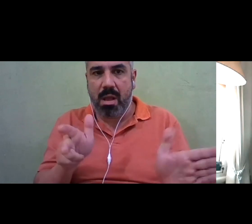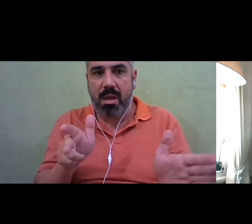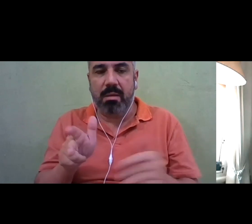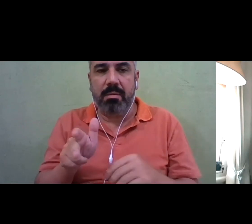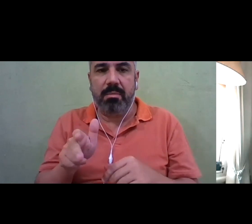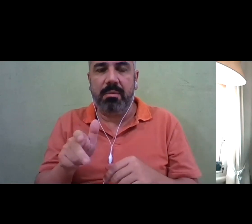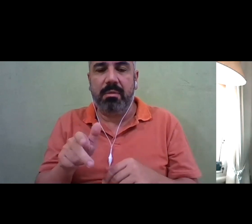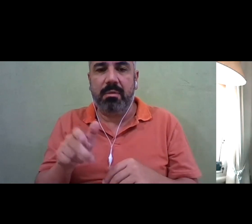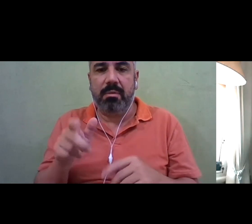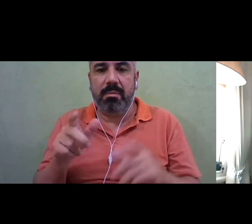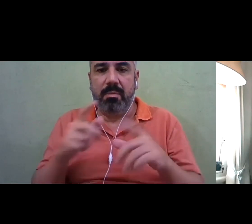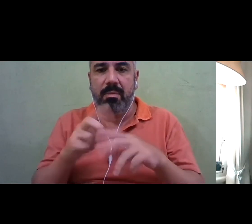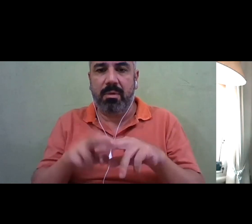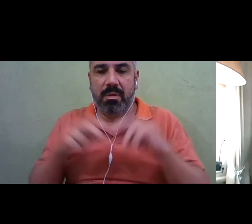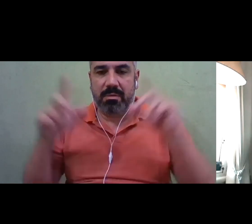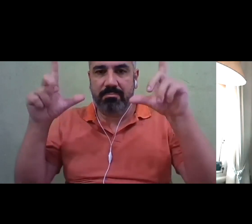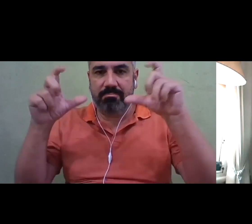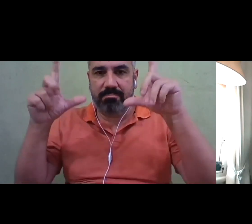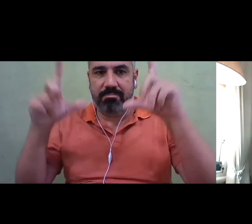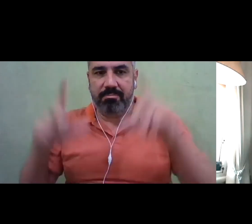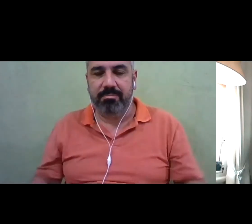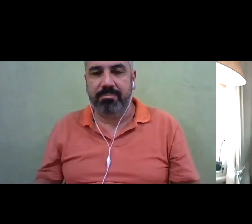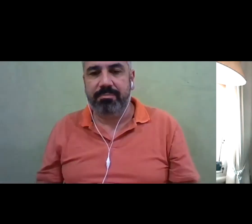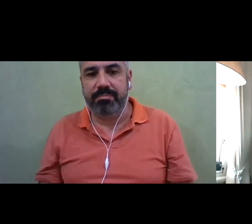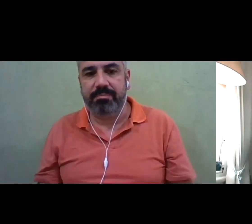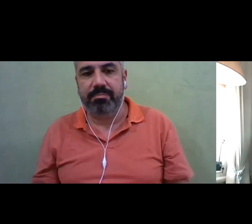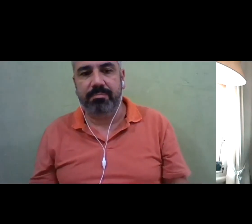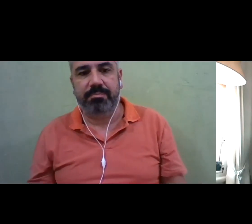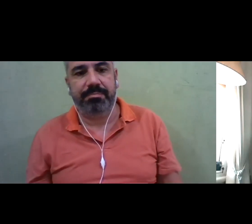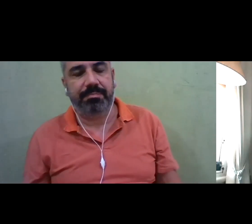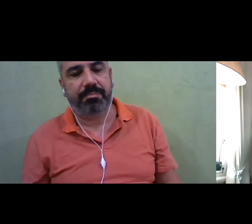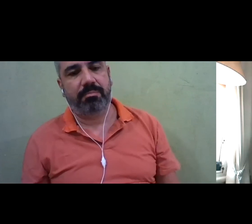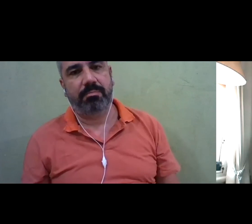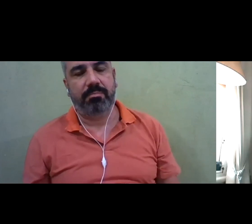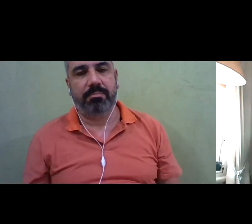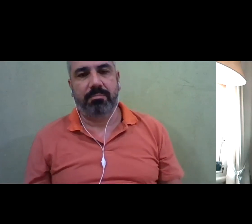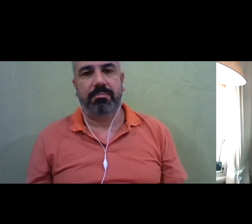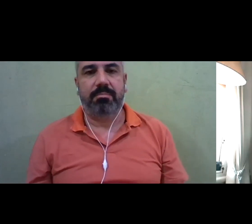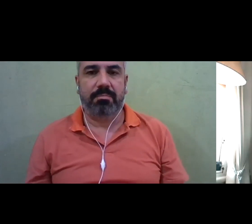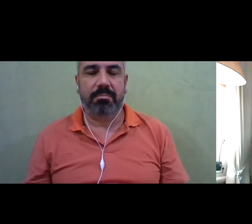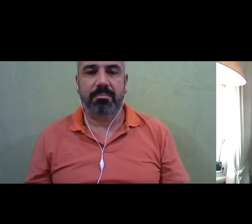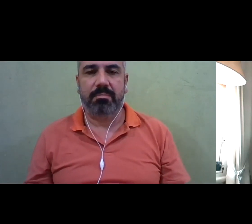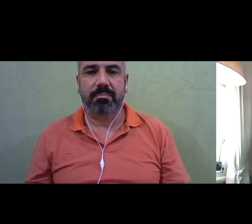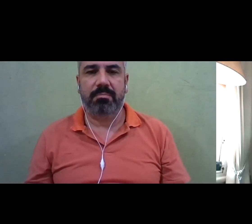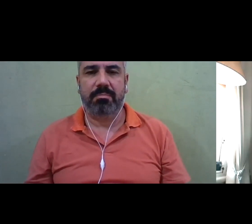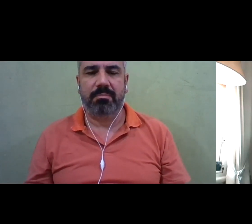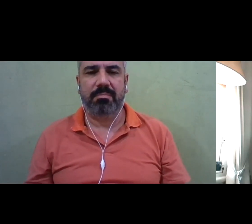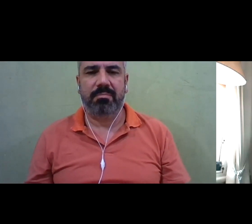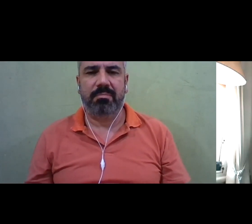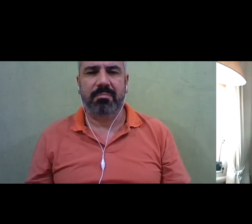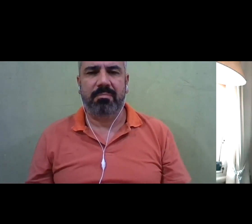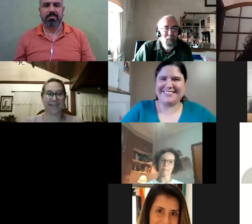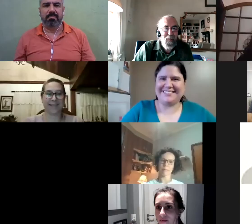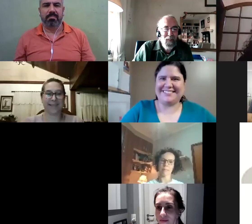picture. Oh. Yeah, the picture time. If you want to open the cameras, if you don't want,